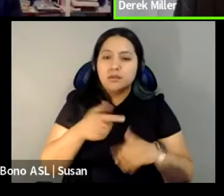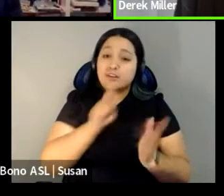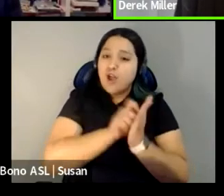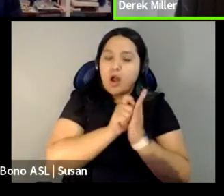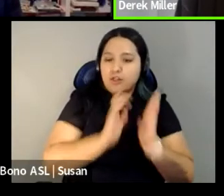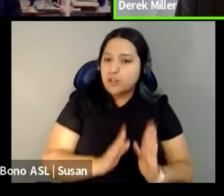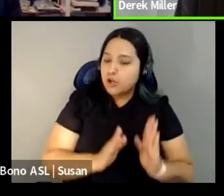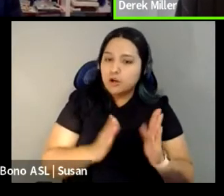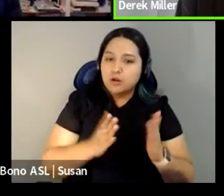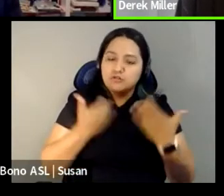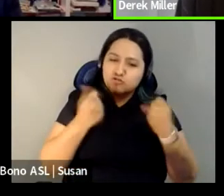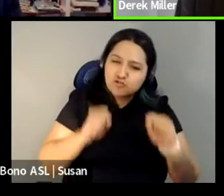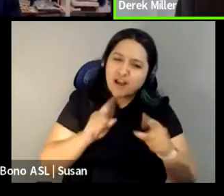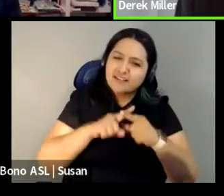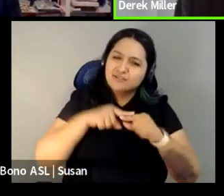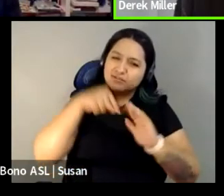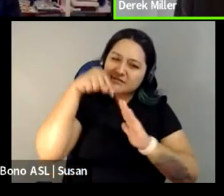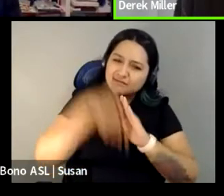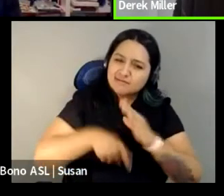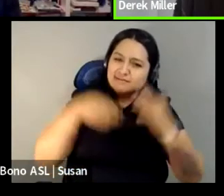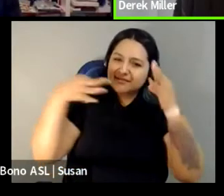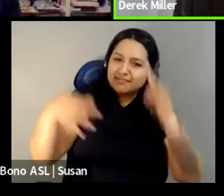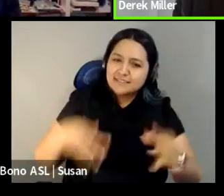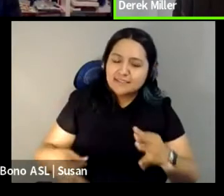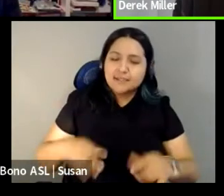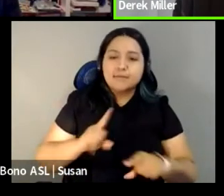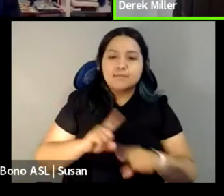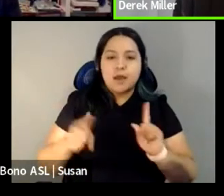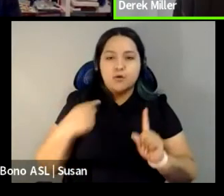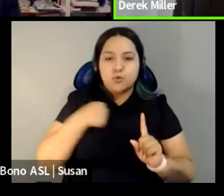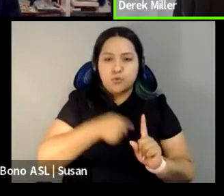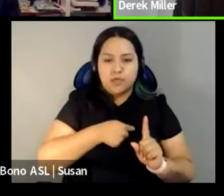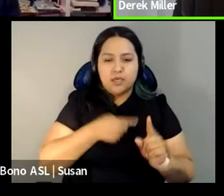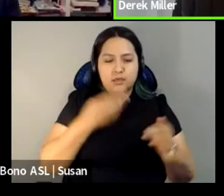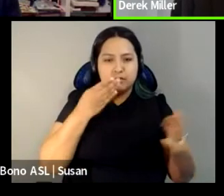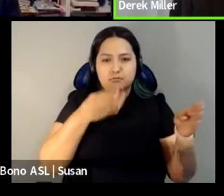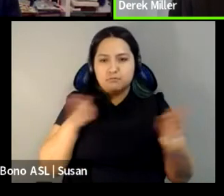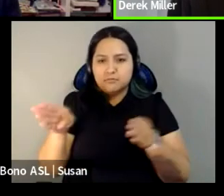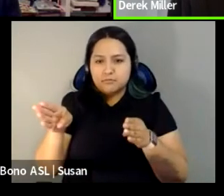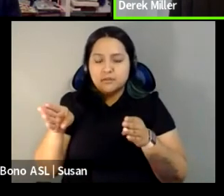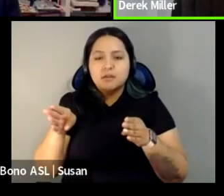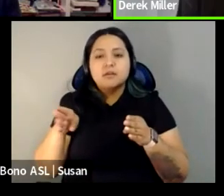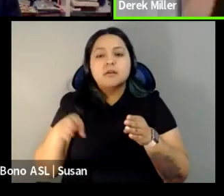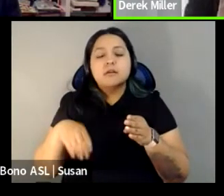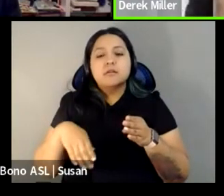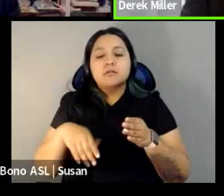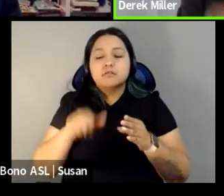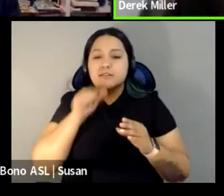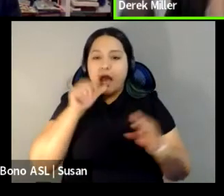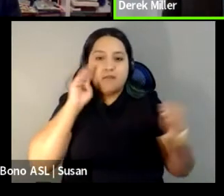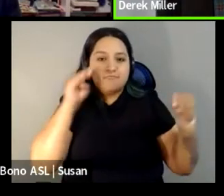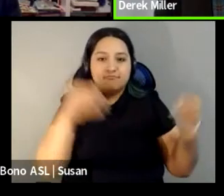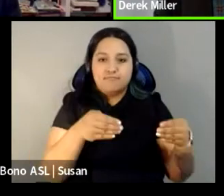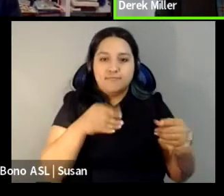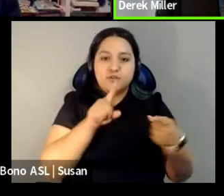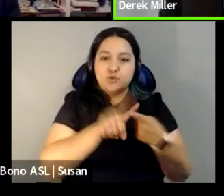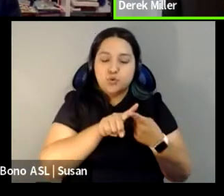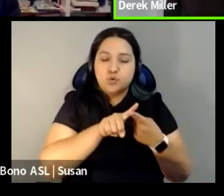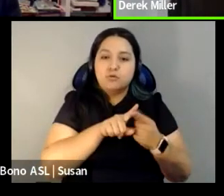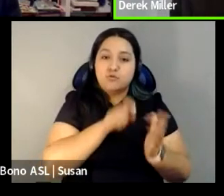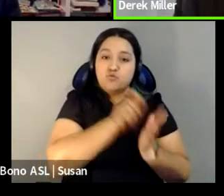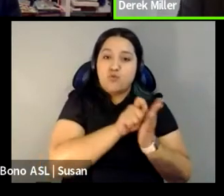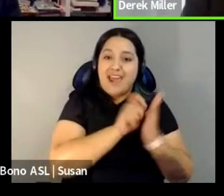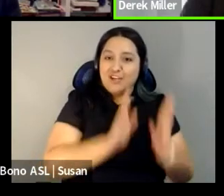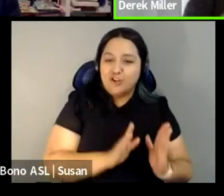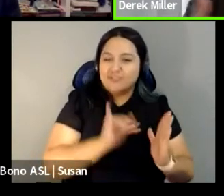is to really decenter playwrights from our story about mediation, control, and creativity in the American theater. He doesn't get to the playwrights until part